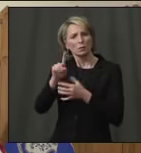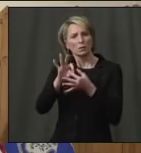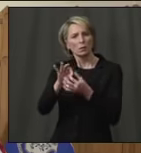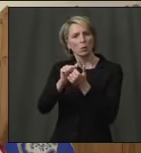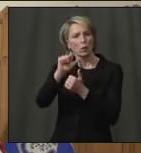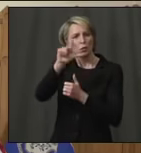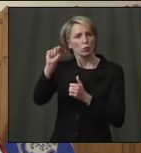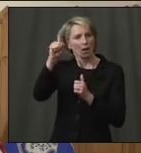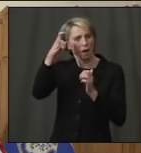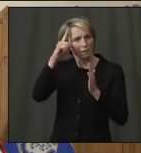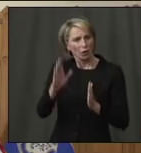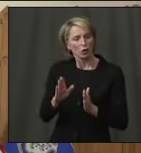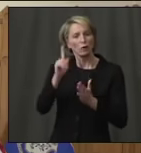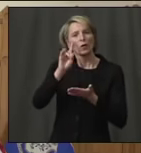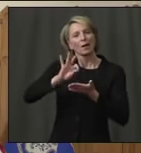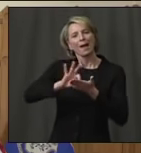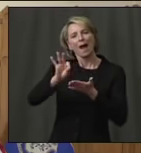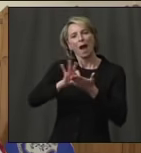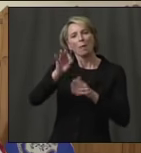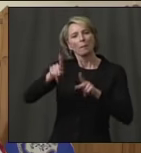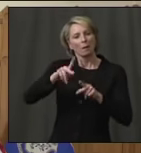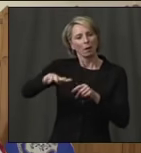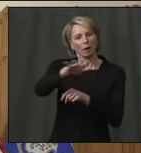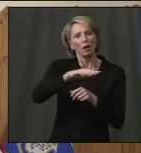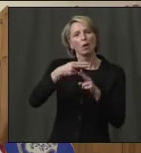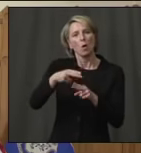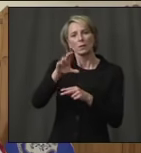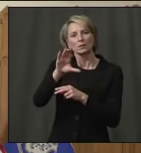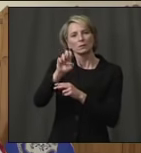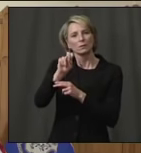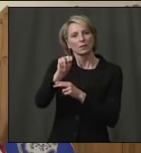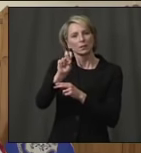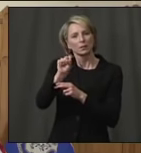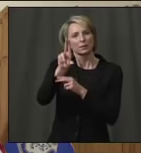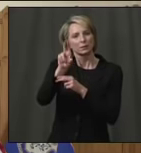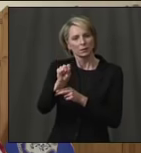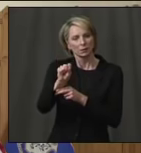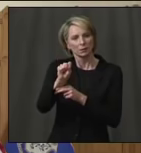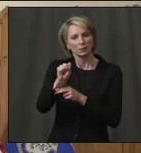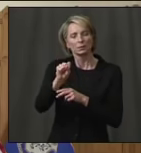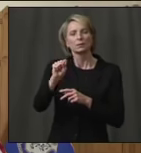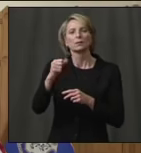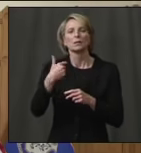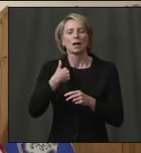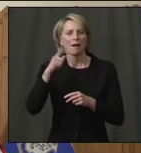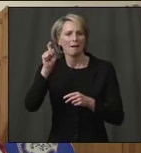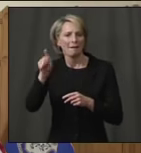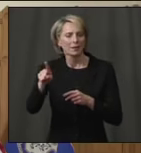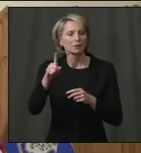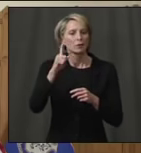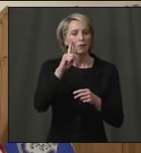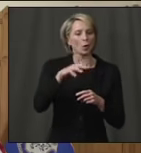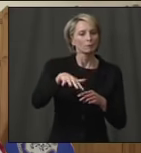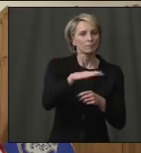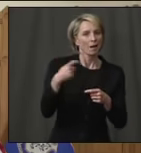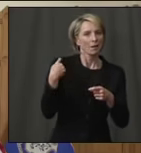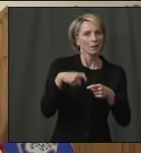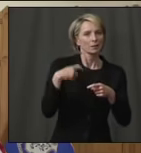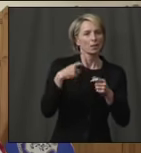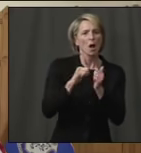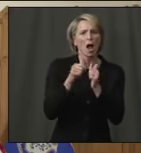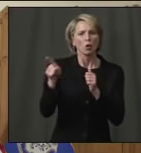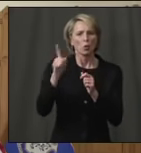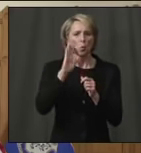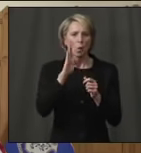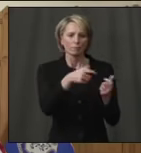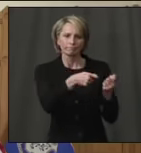census. How, what else are you doing to bring the Latinos to participate on the census? You